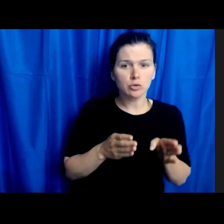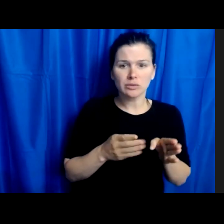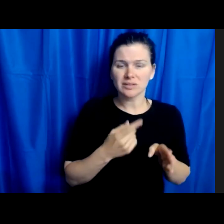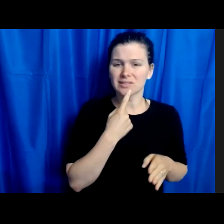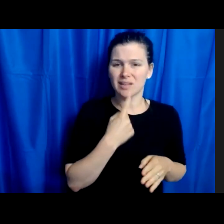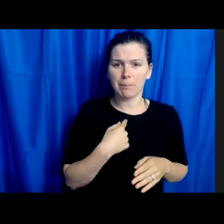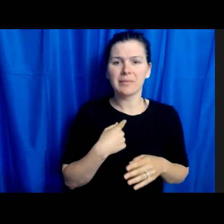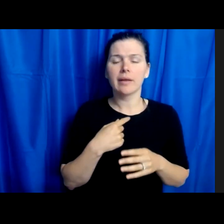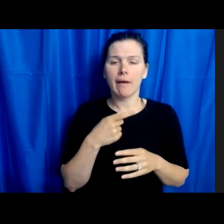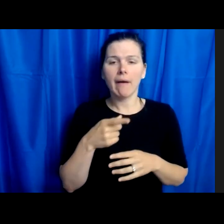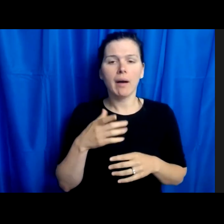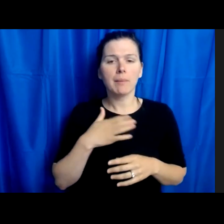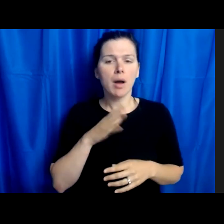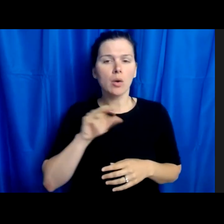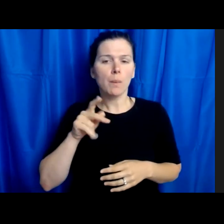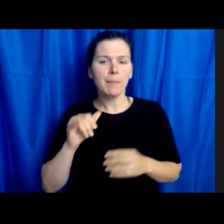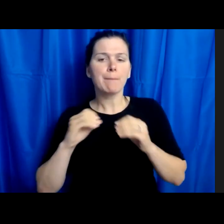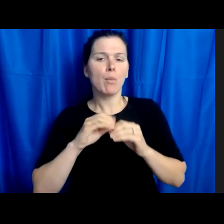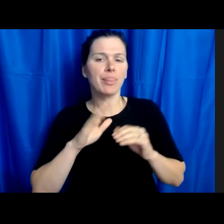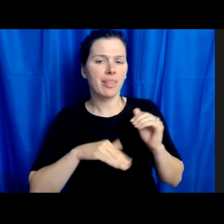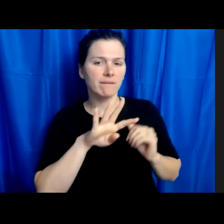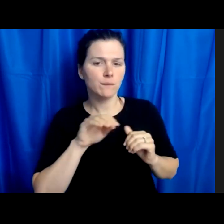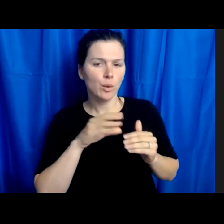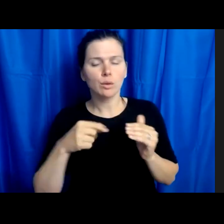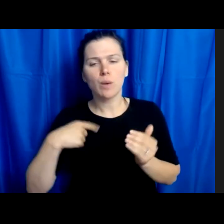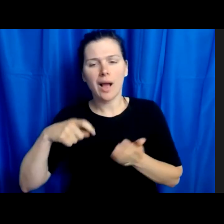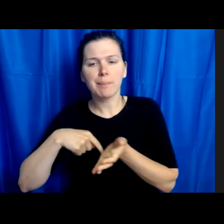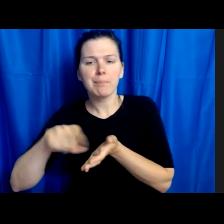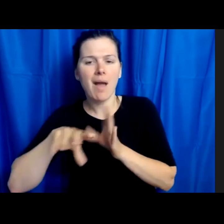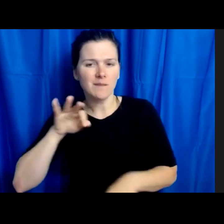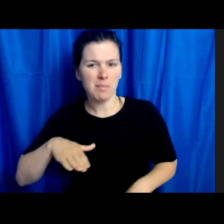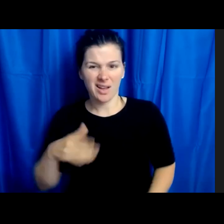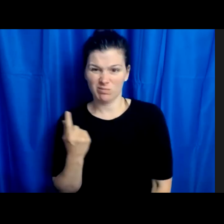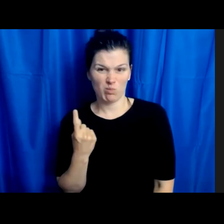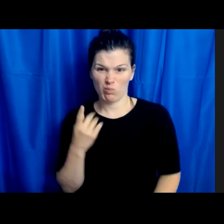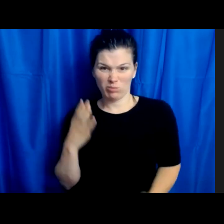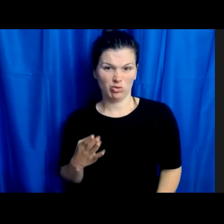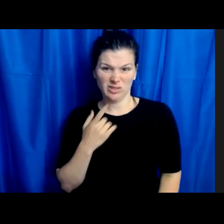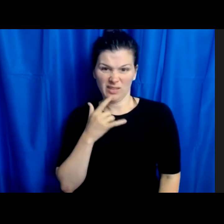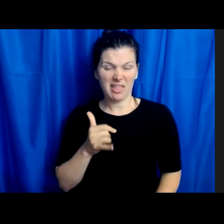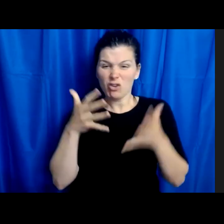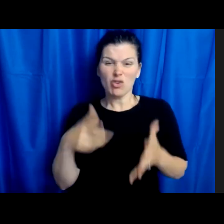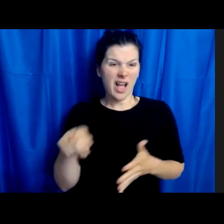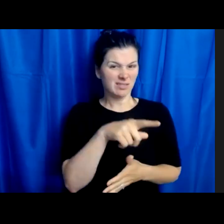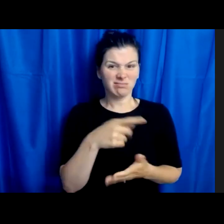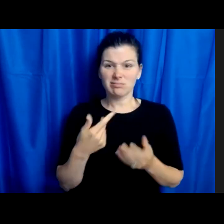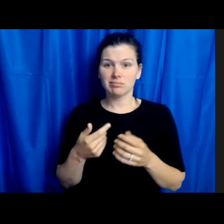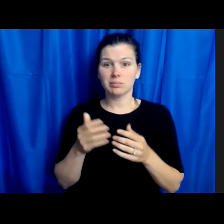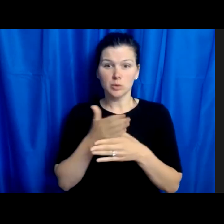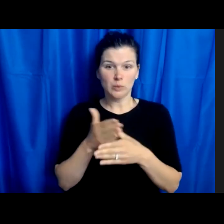$40. Okay. And Carmen said, yes, thank you. That helped. Thank you. Okay. Okay. Yeah, most